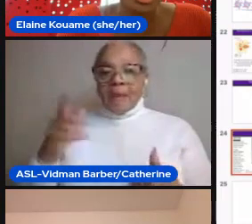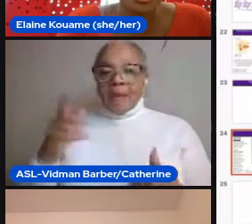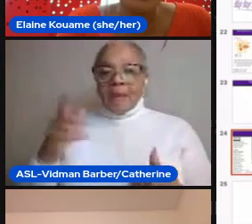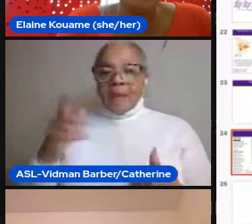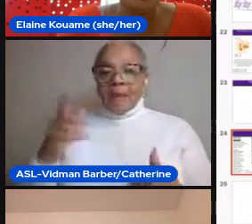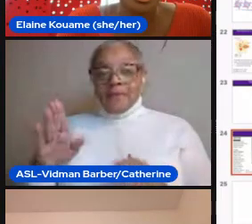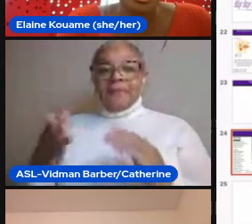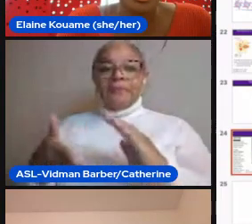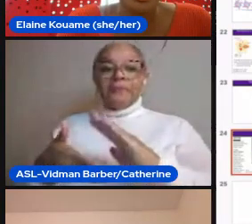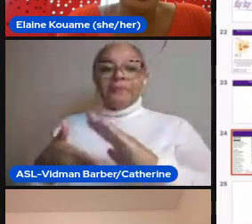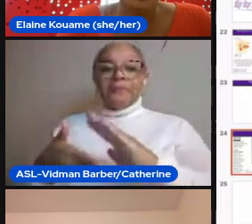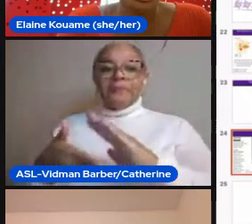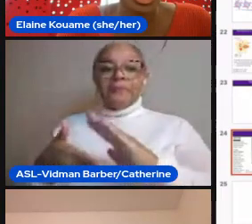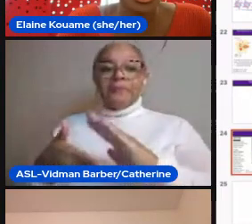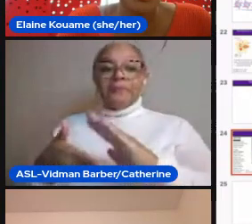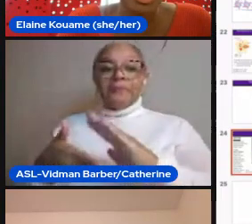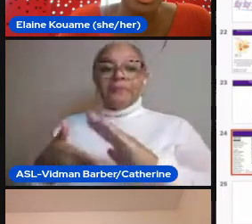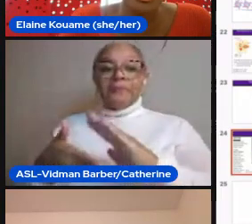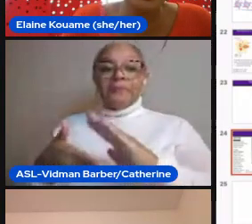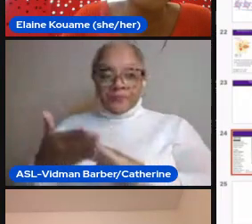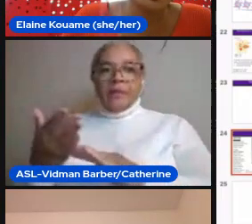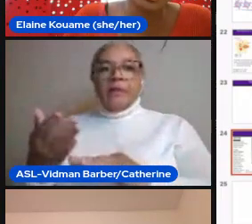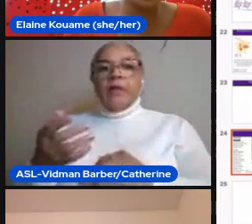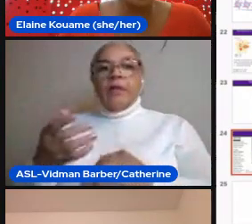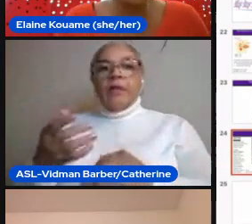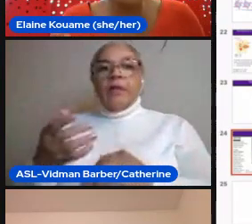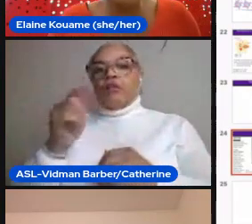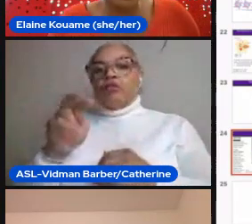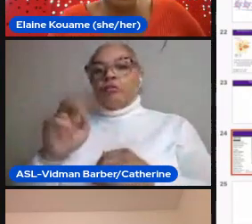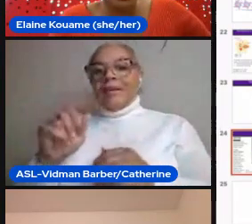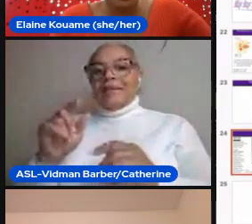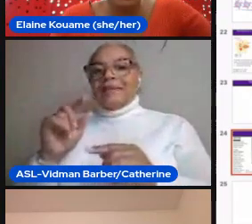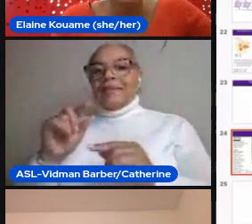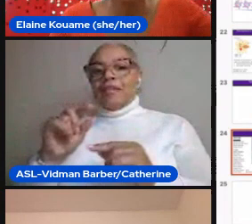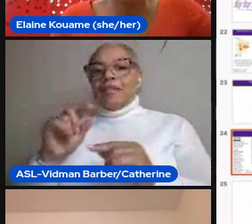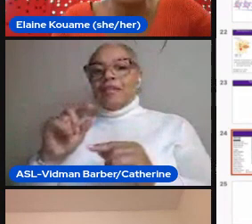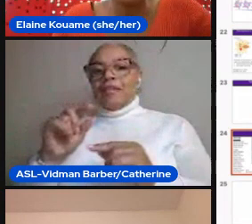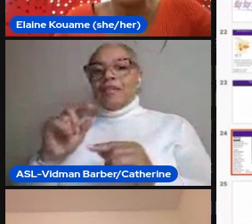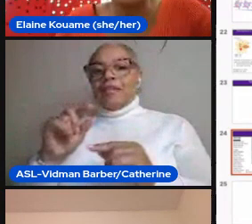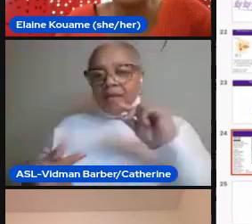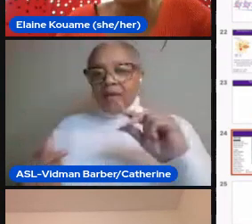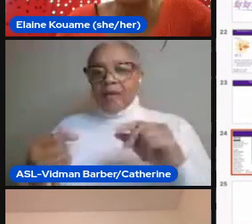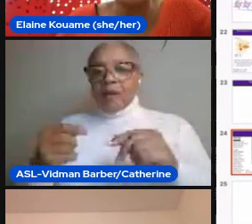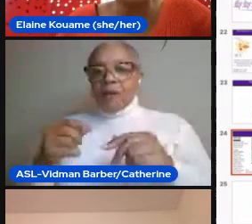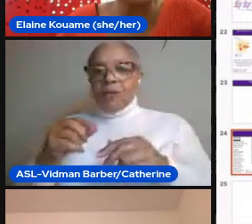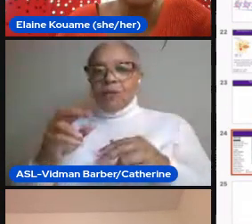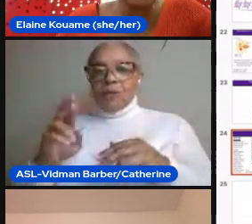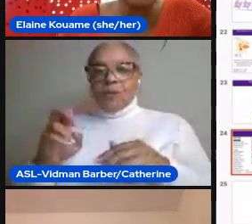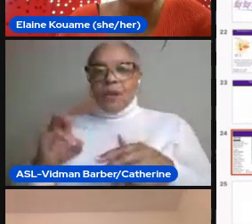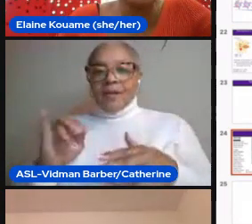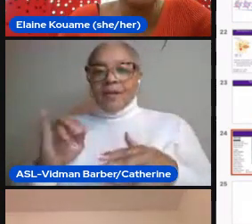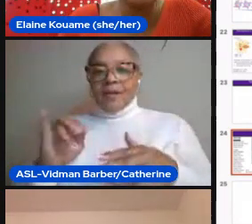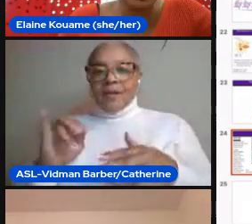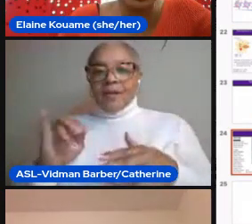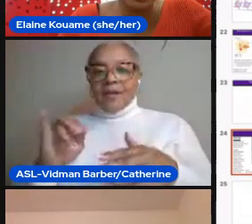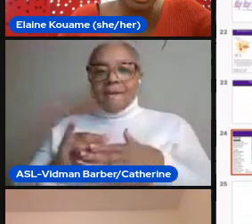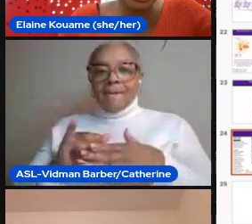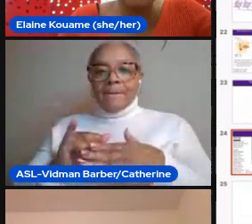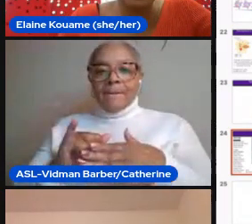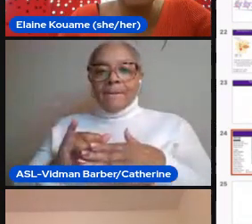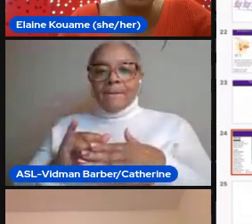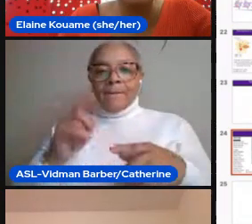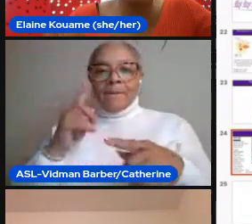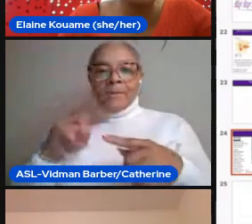generated transgenic mice that have this human HLA, because Mm. the main issue is having the correct